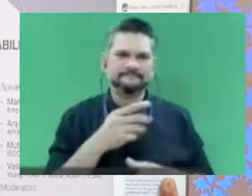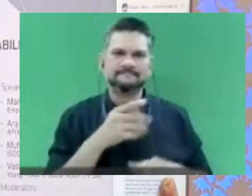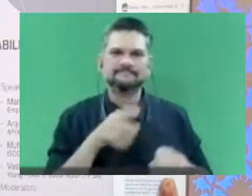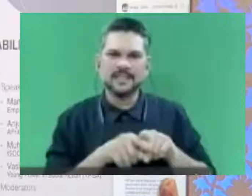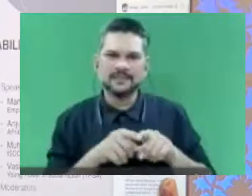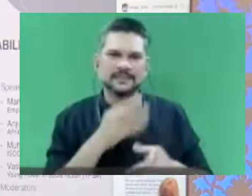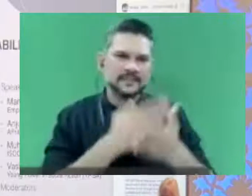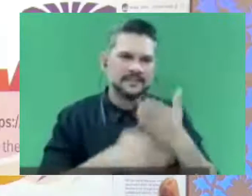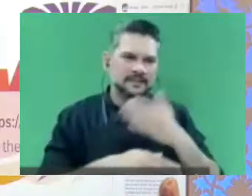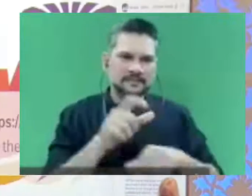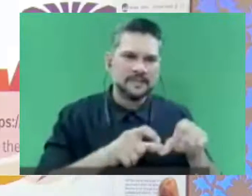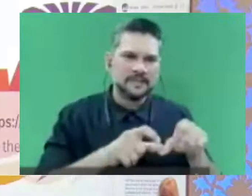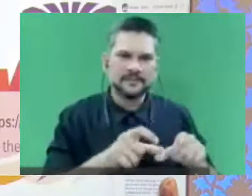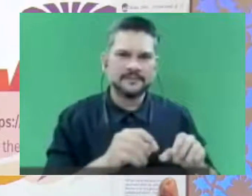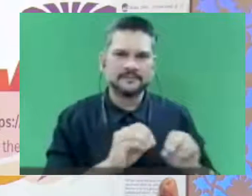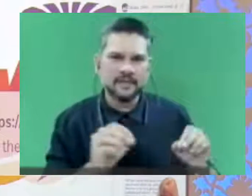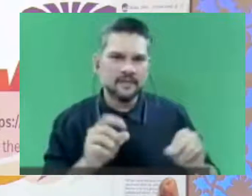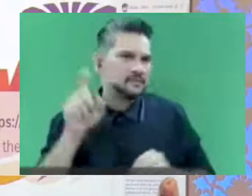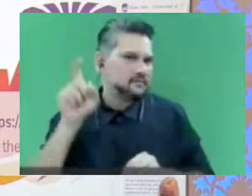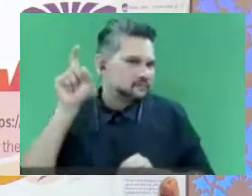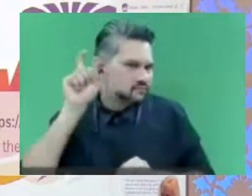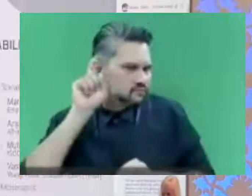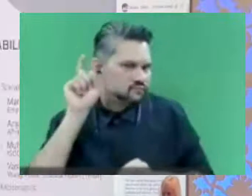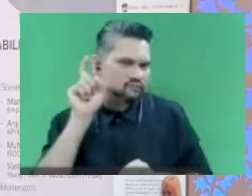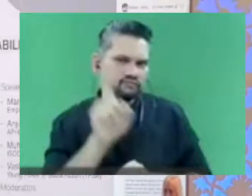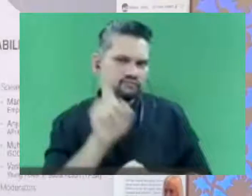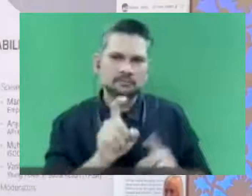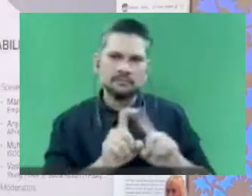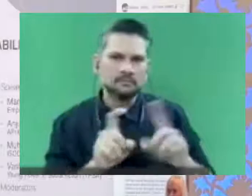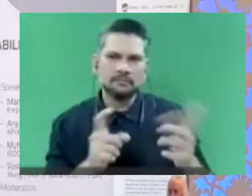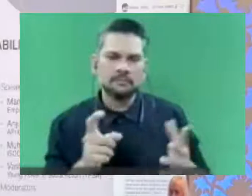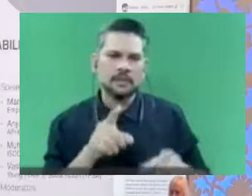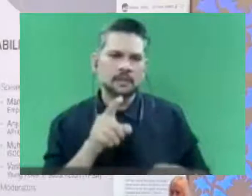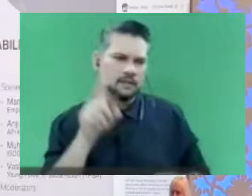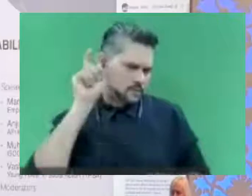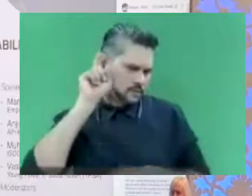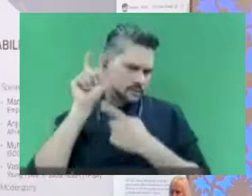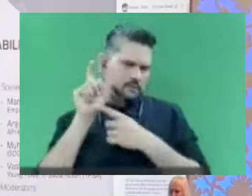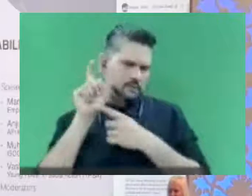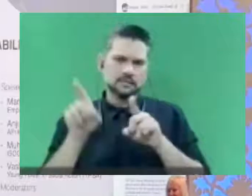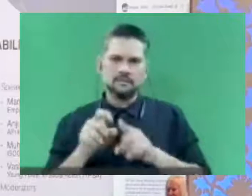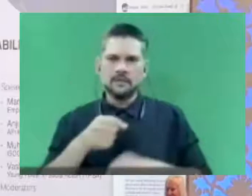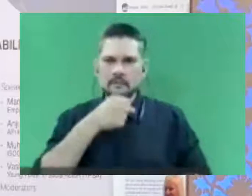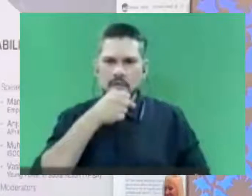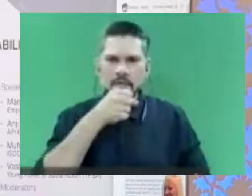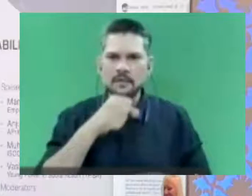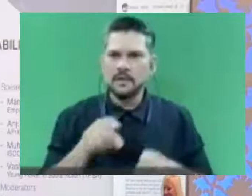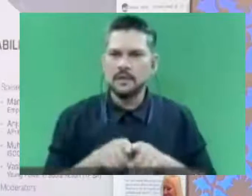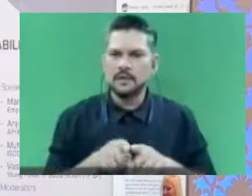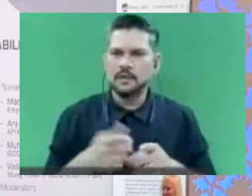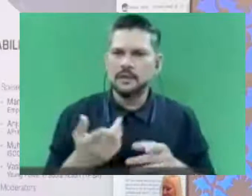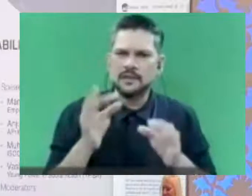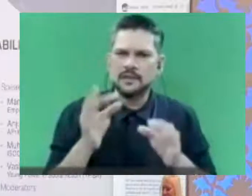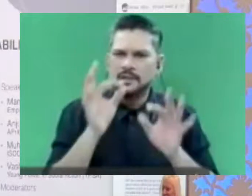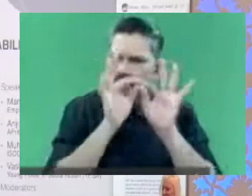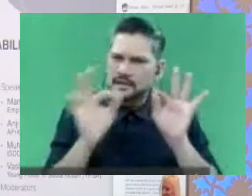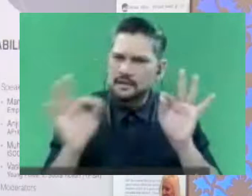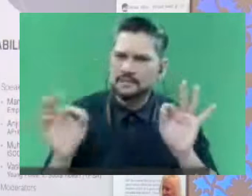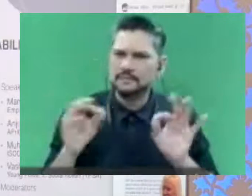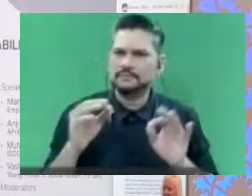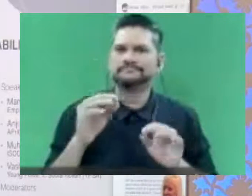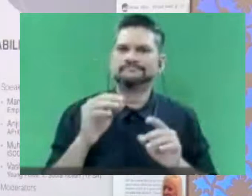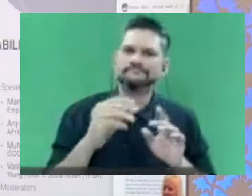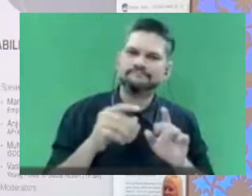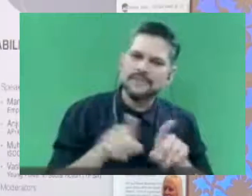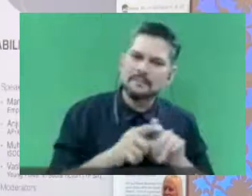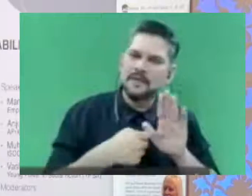like hearing aids, but they look so similar to earphones. So if you can have such a simple example of students encouraging each other